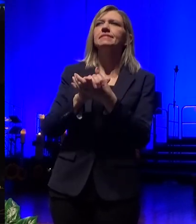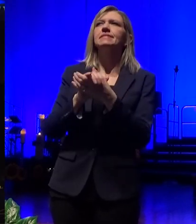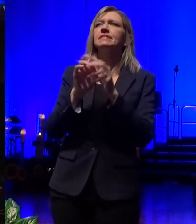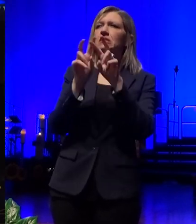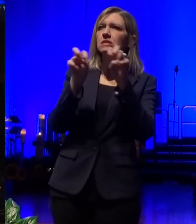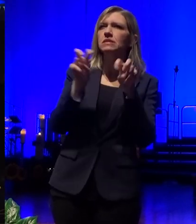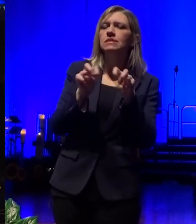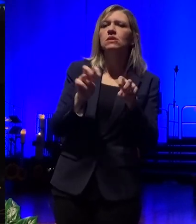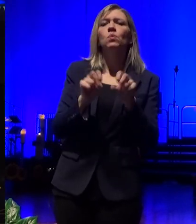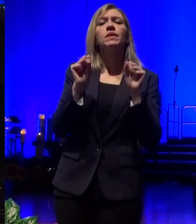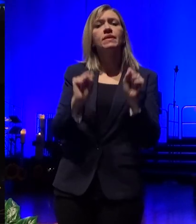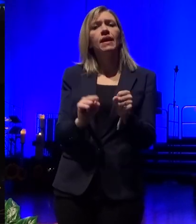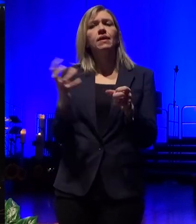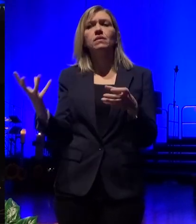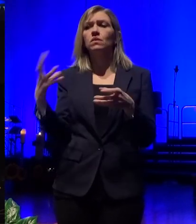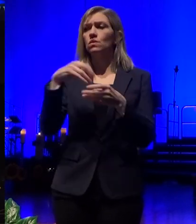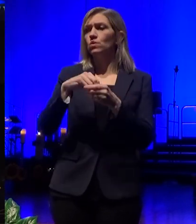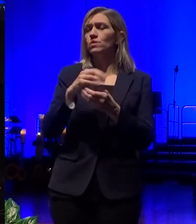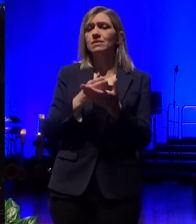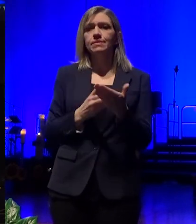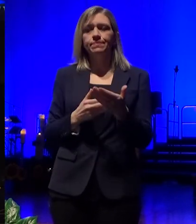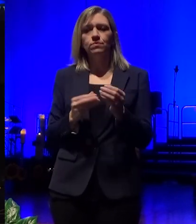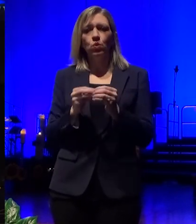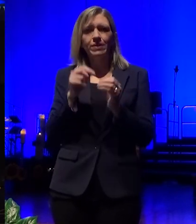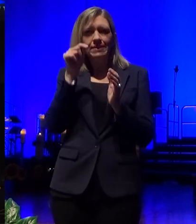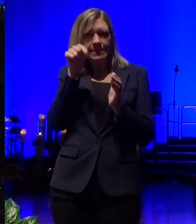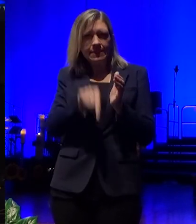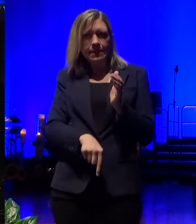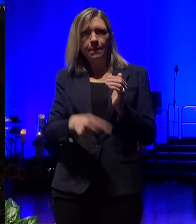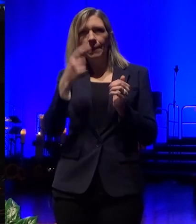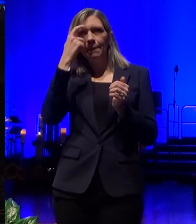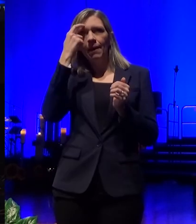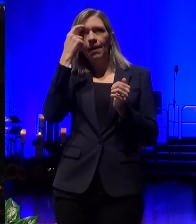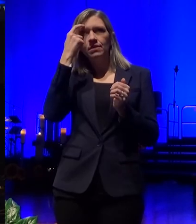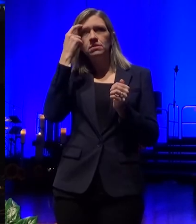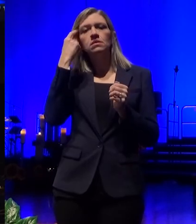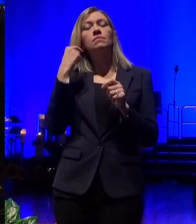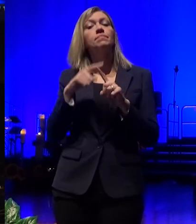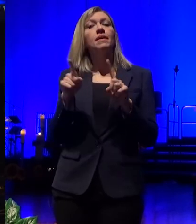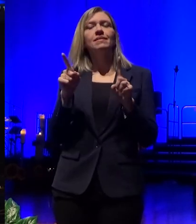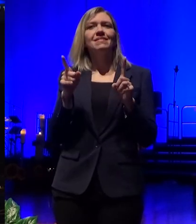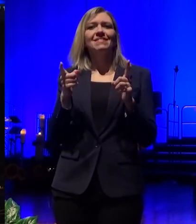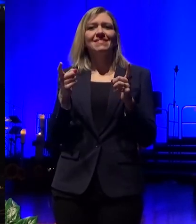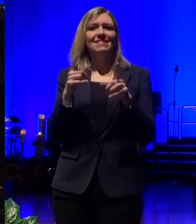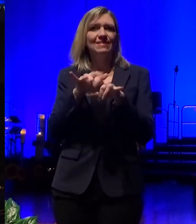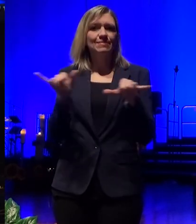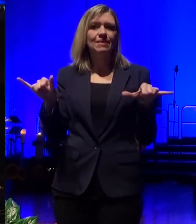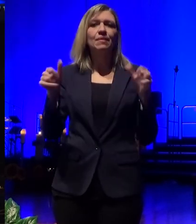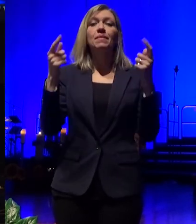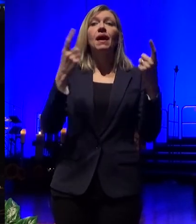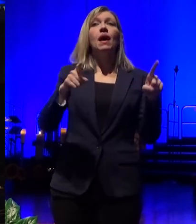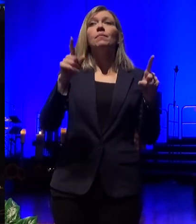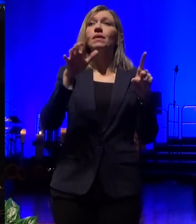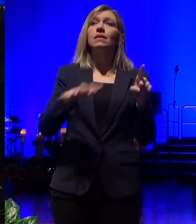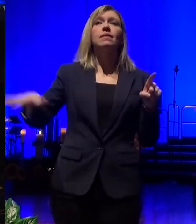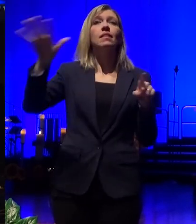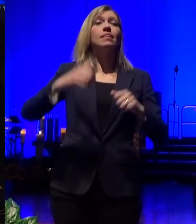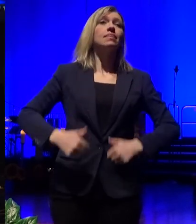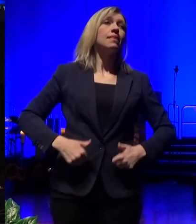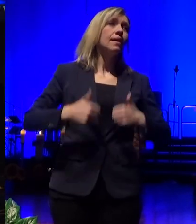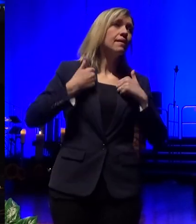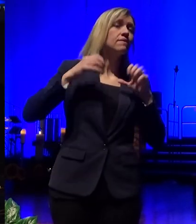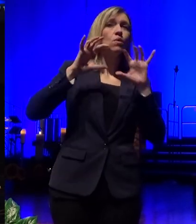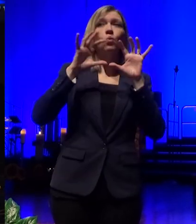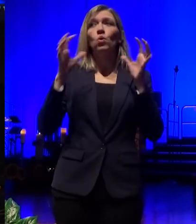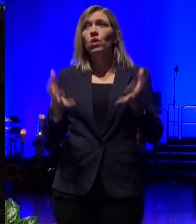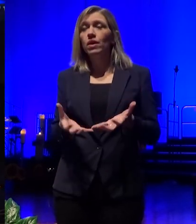then incorporate some of that deeper mind. But what's happening to our life and to our world, as I